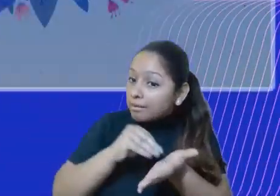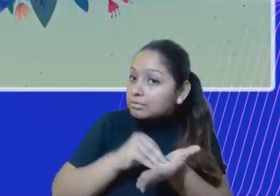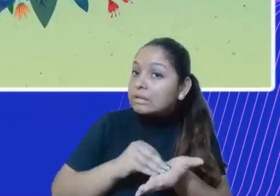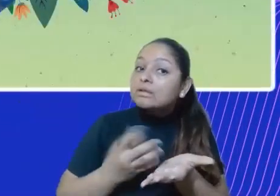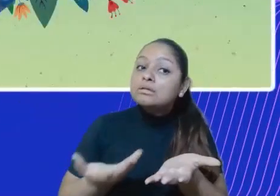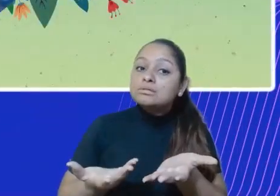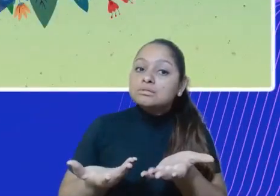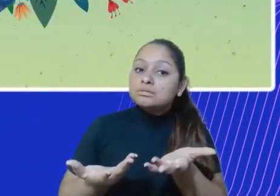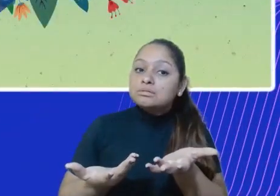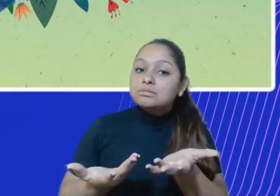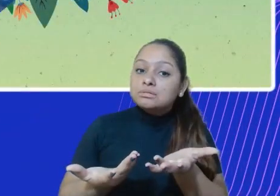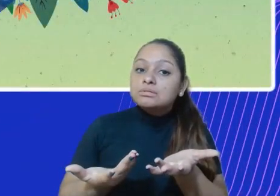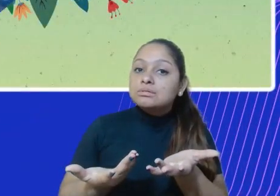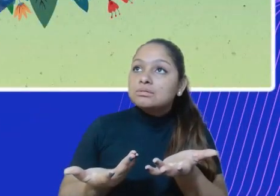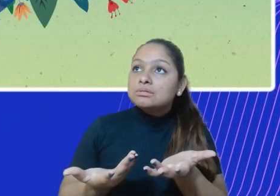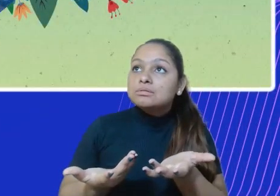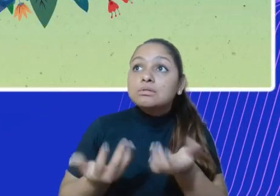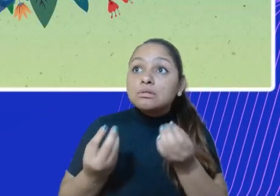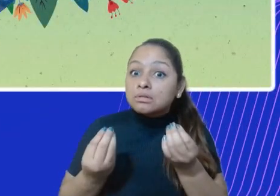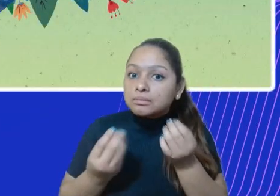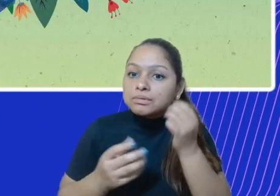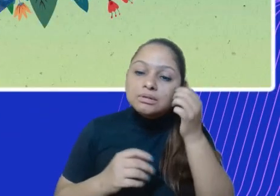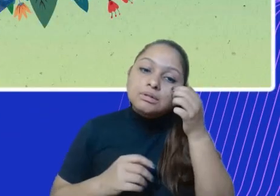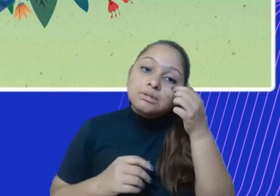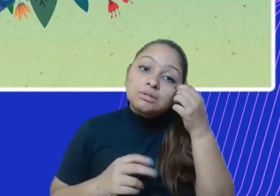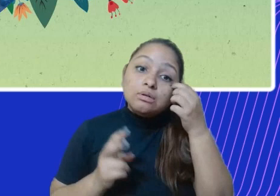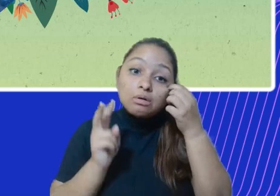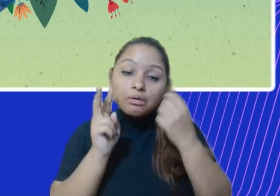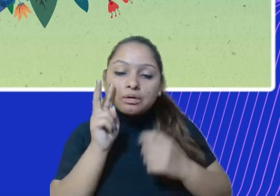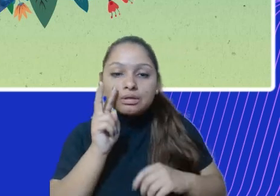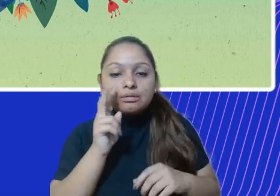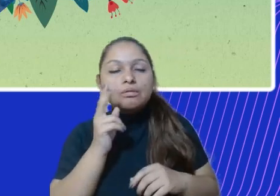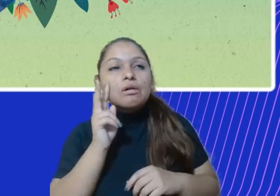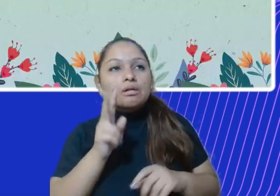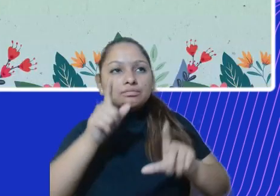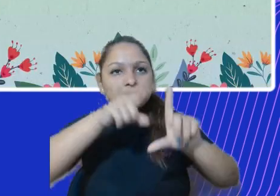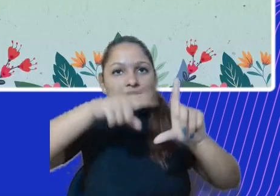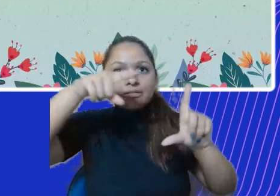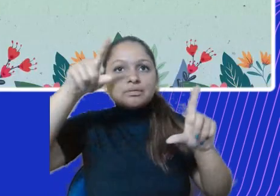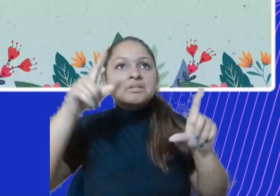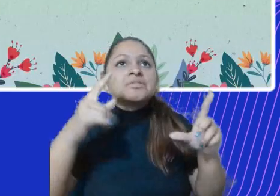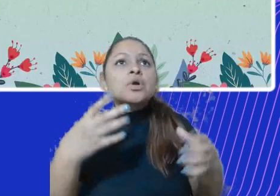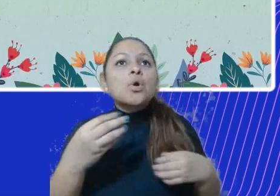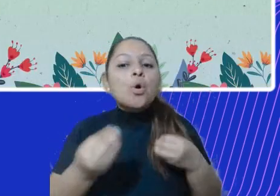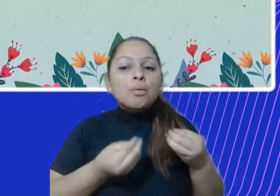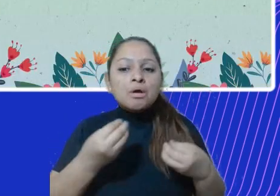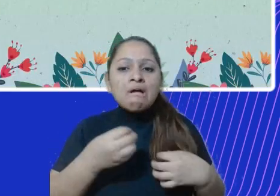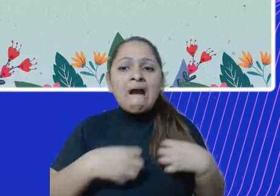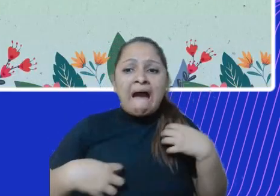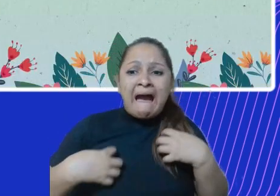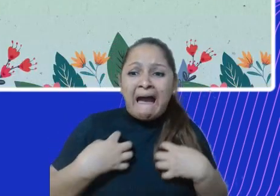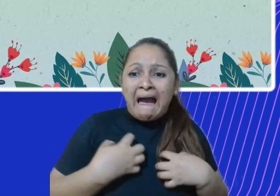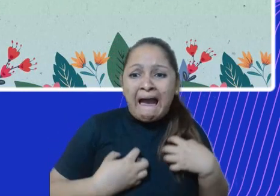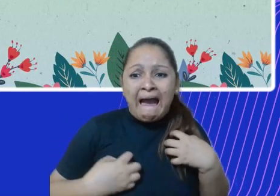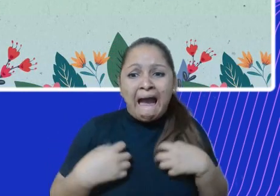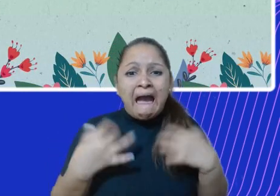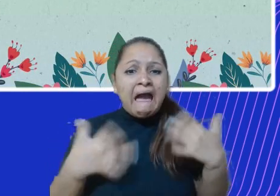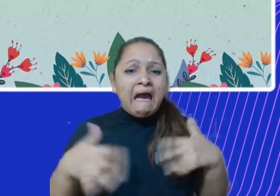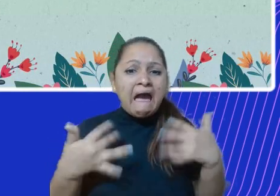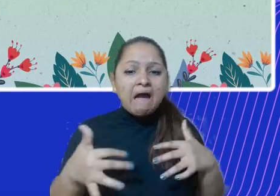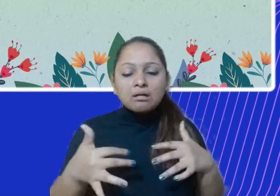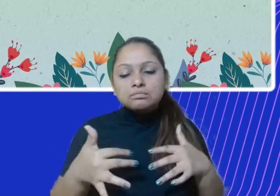let's just start screaming and running. No, but what we could do is, how can we